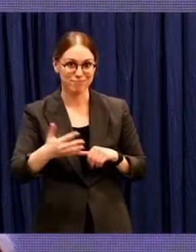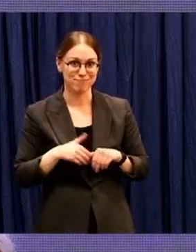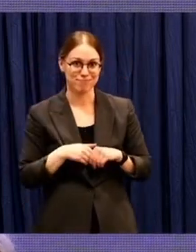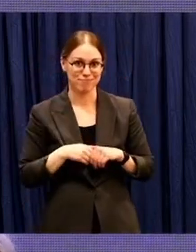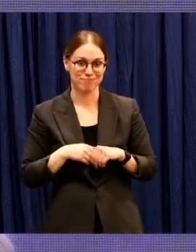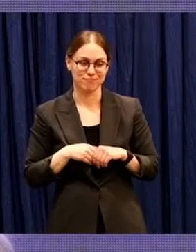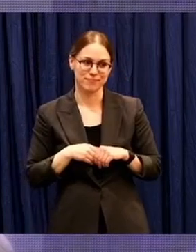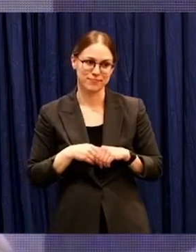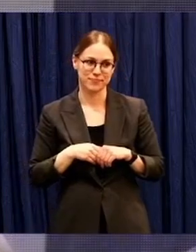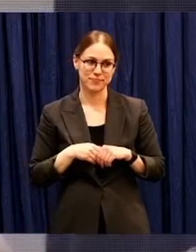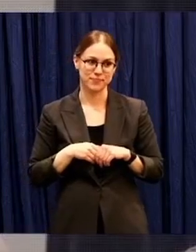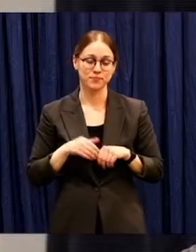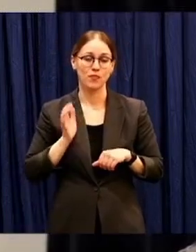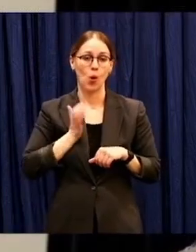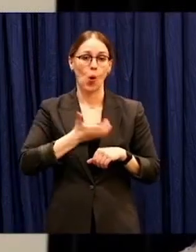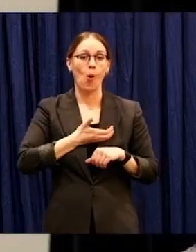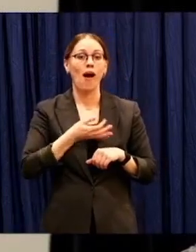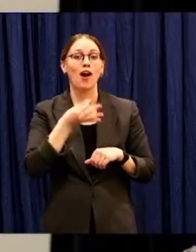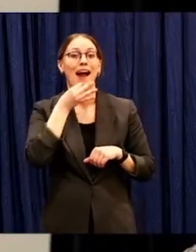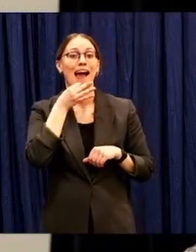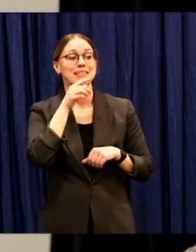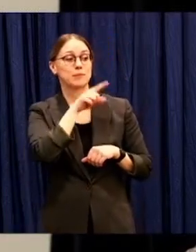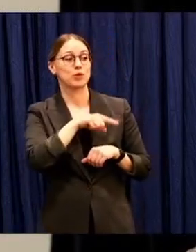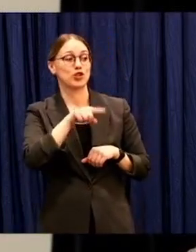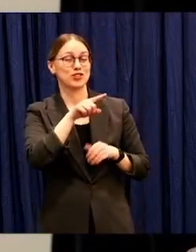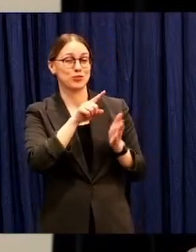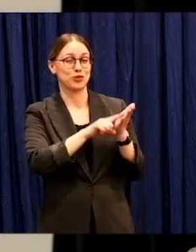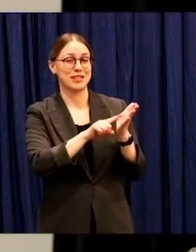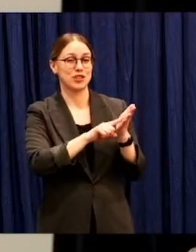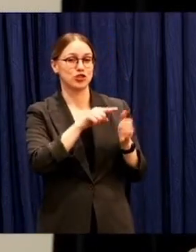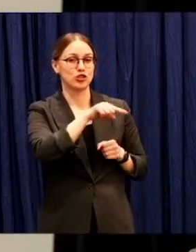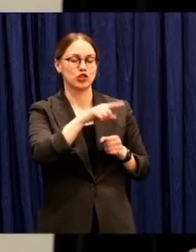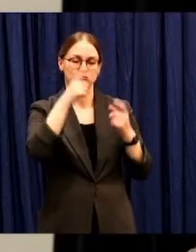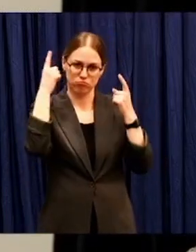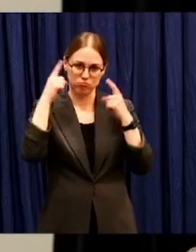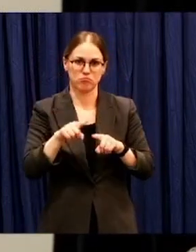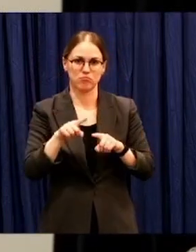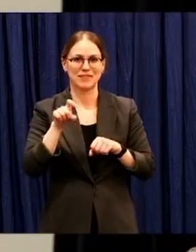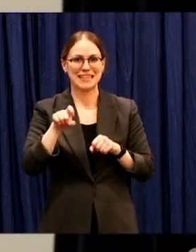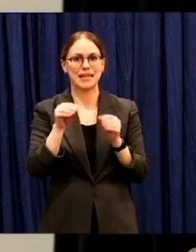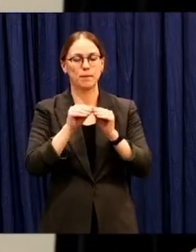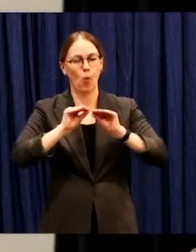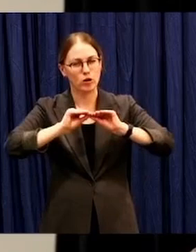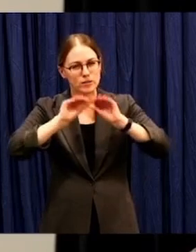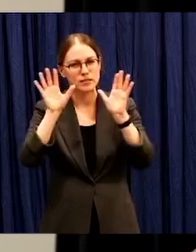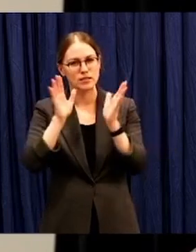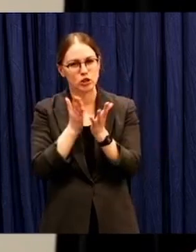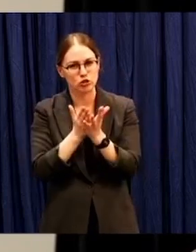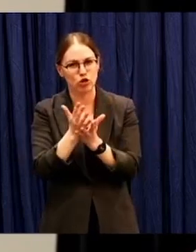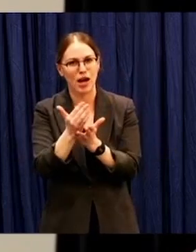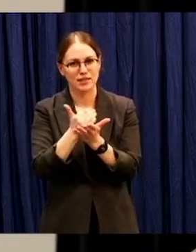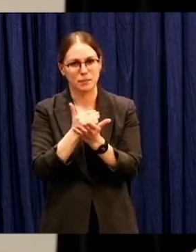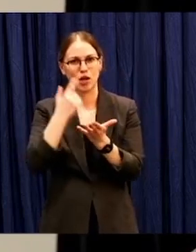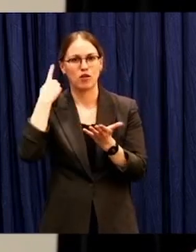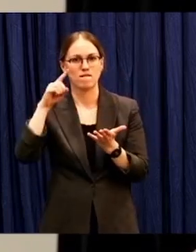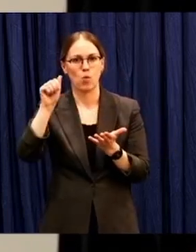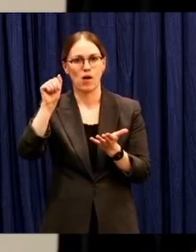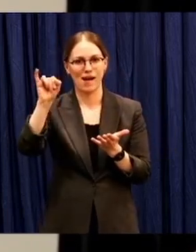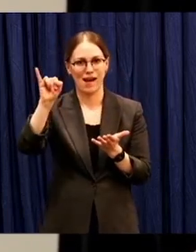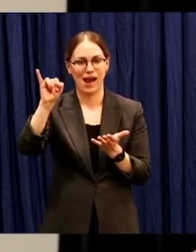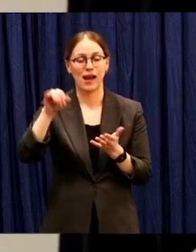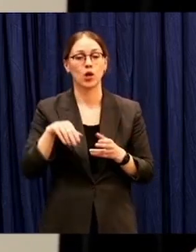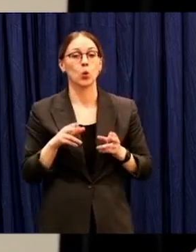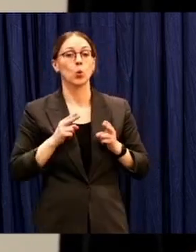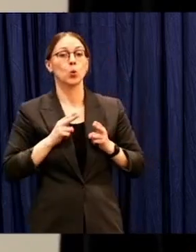So our experts had agreement that they needed oversight and transparency around AI. That means a human should